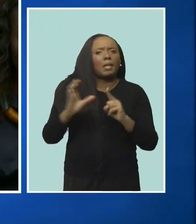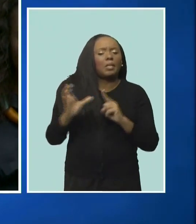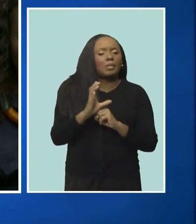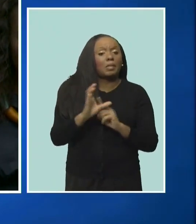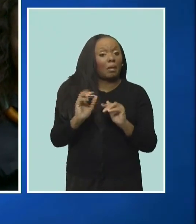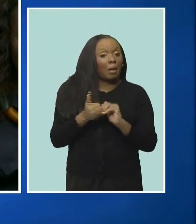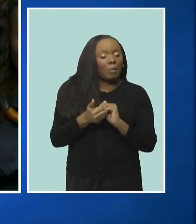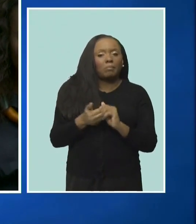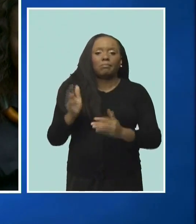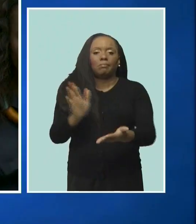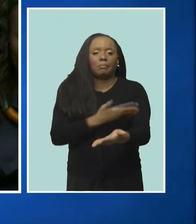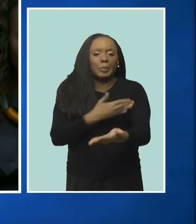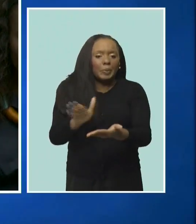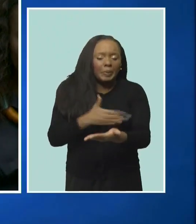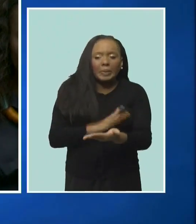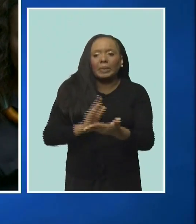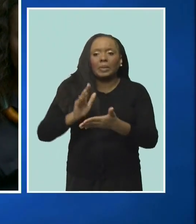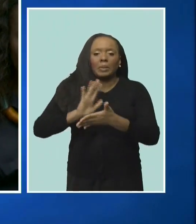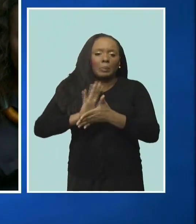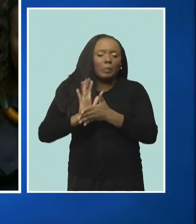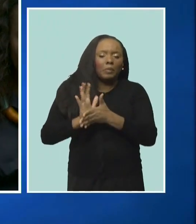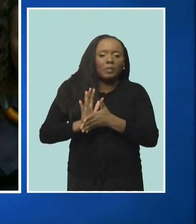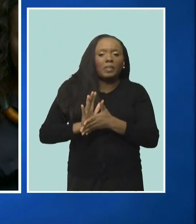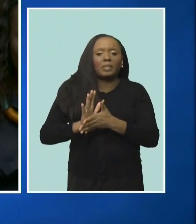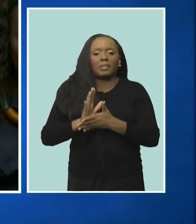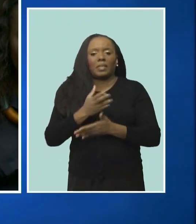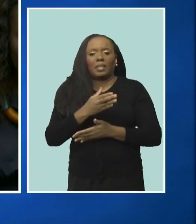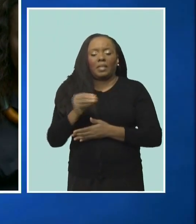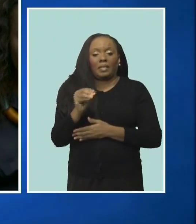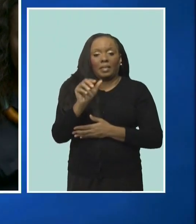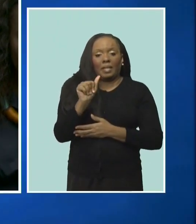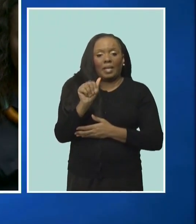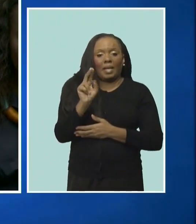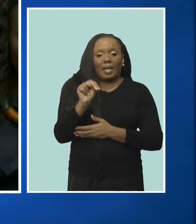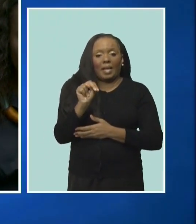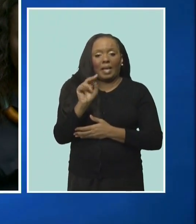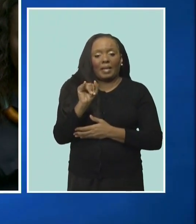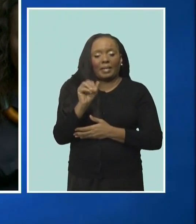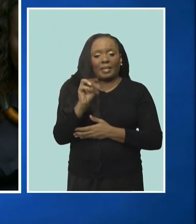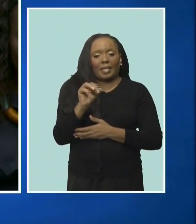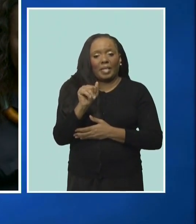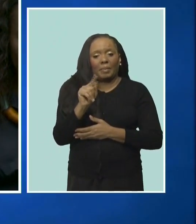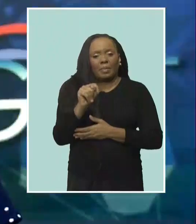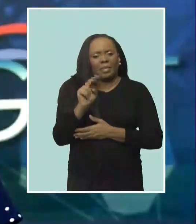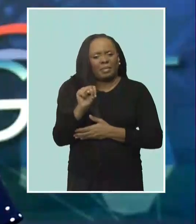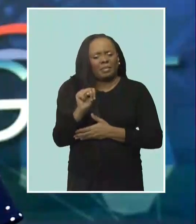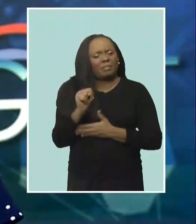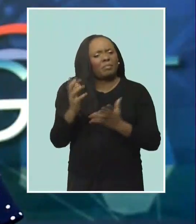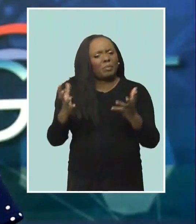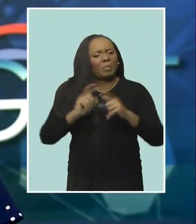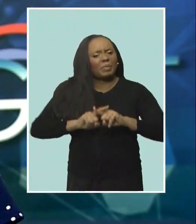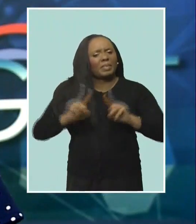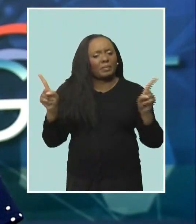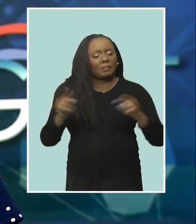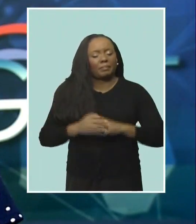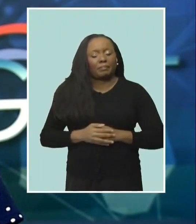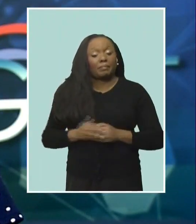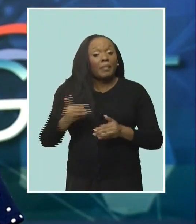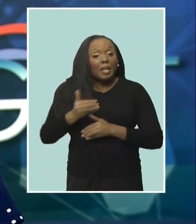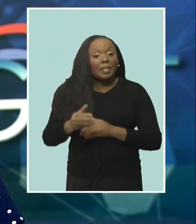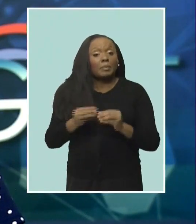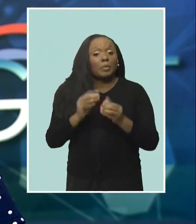music, through movies, and through animations as well. We want to do something different. Coming up, Q